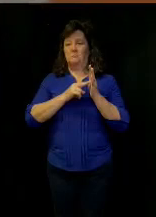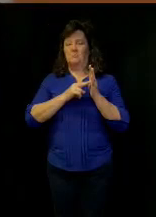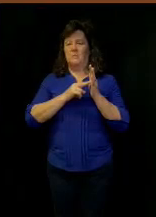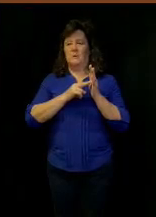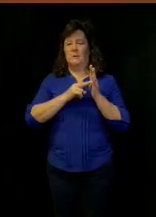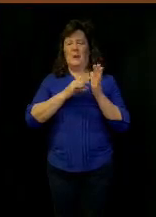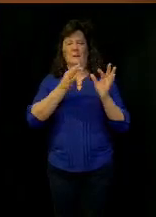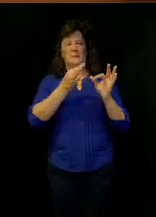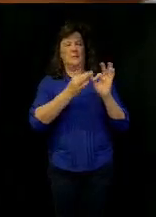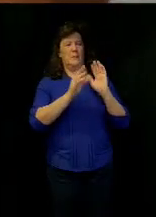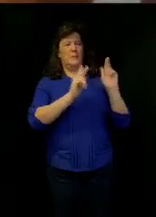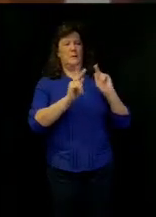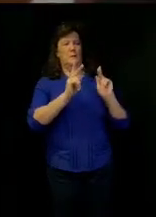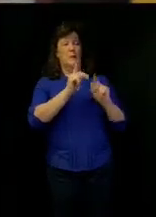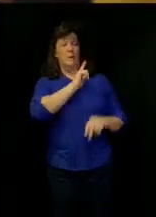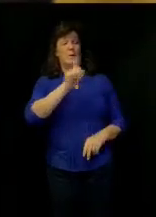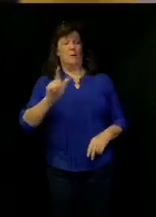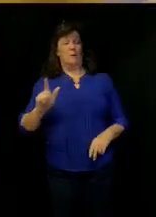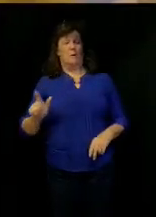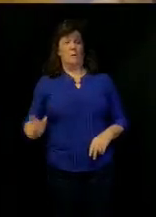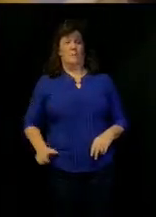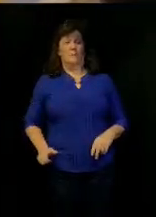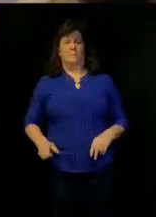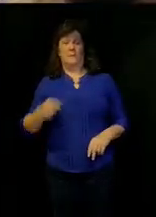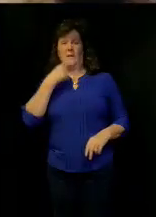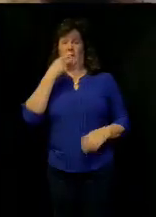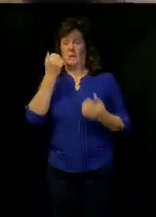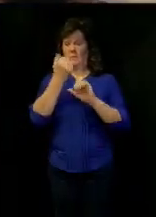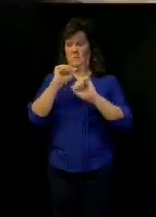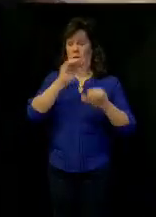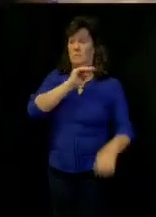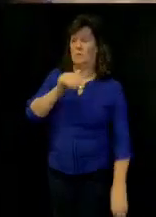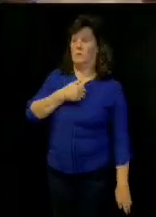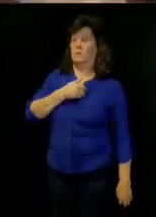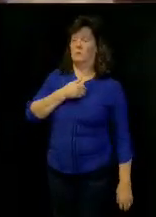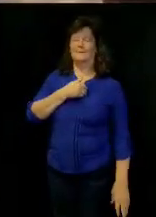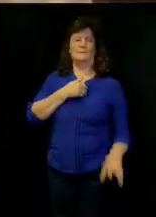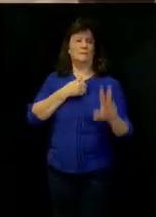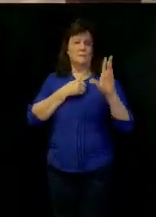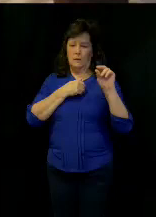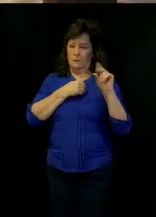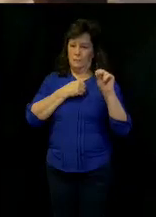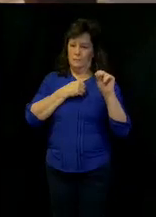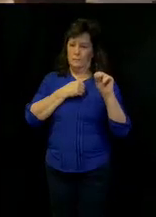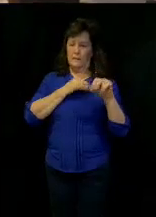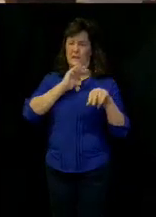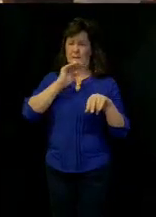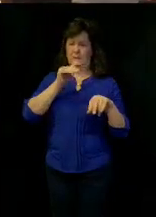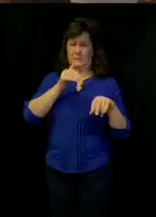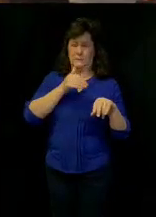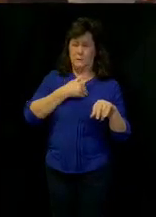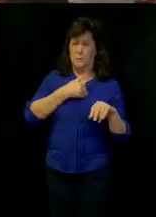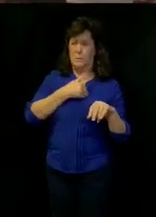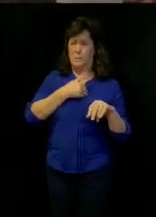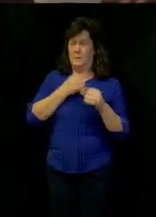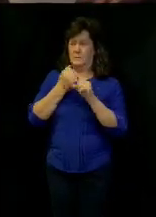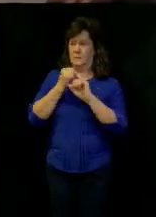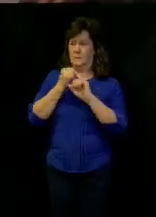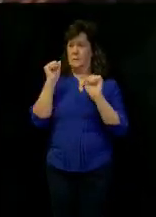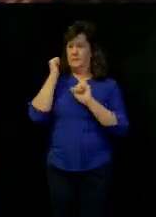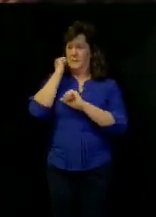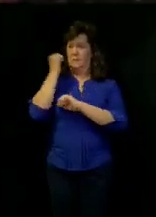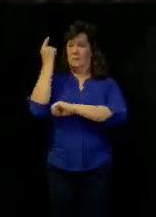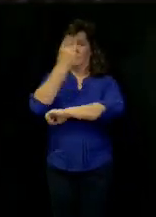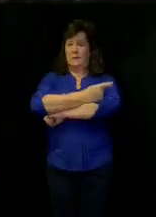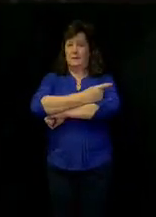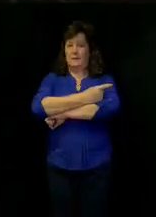say that a lot of times, right? The Lord, or boy, the Lord saves souls today. Well, the Lord saves my soul every single day. Now, I